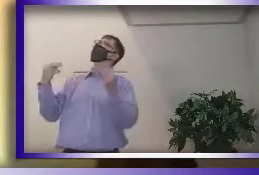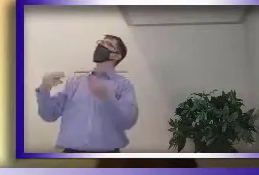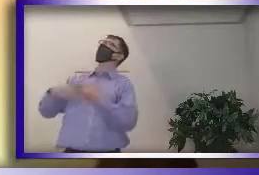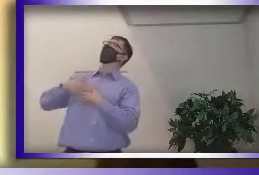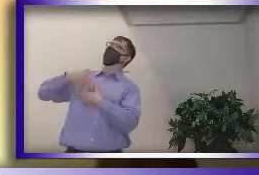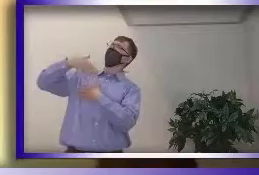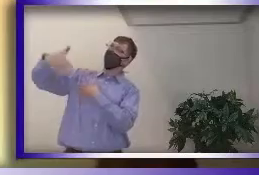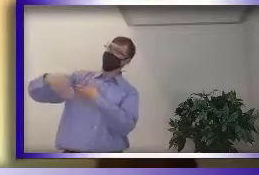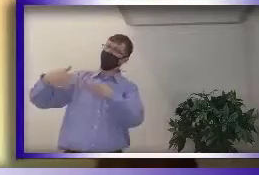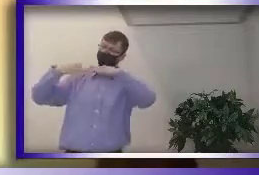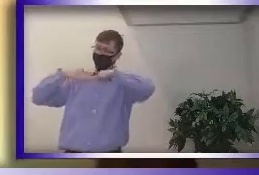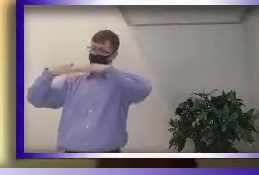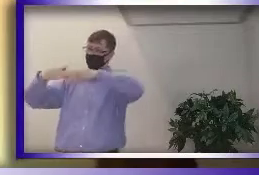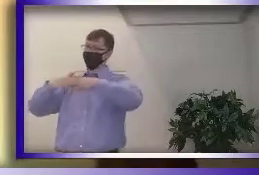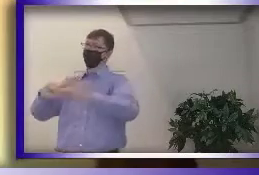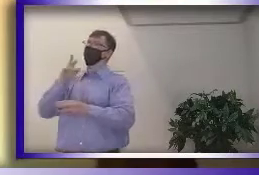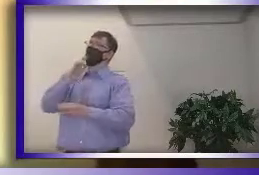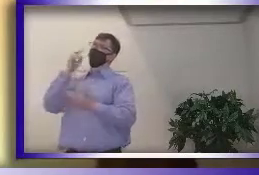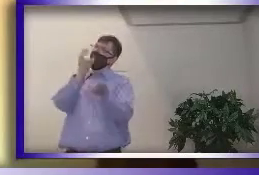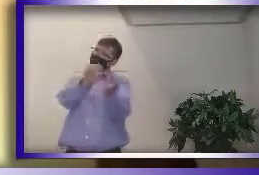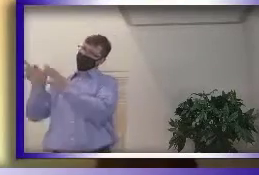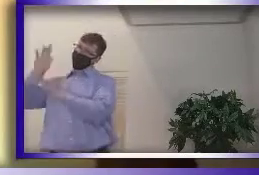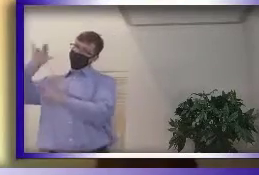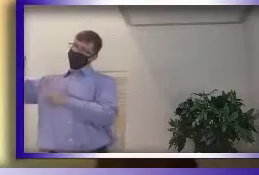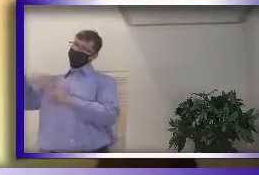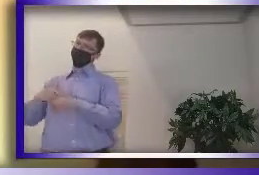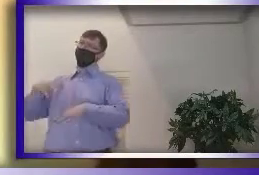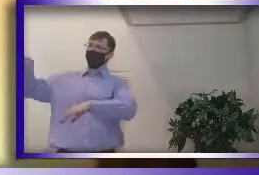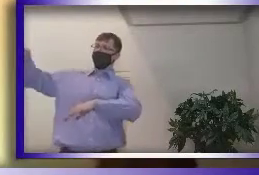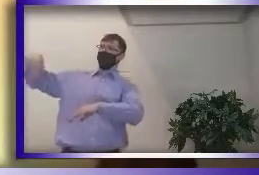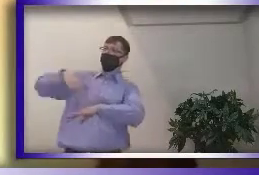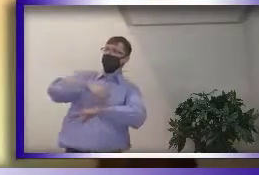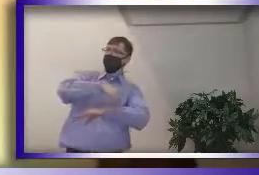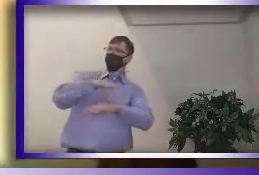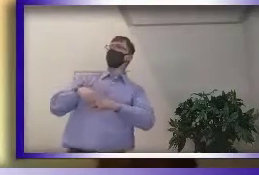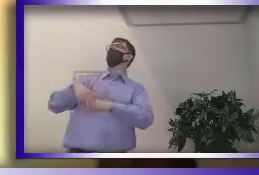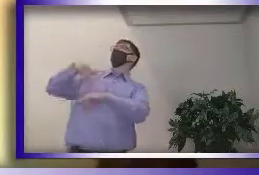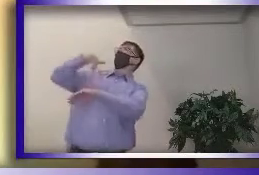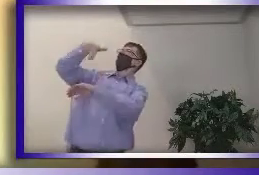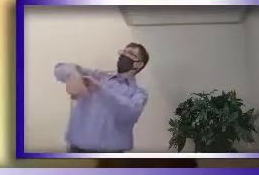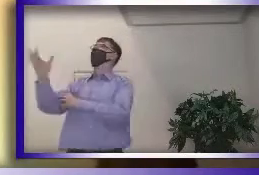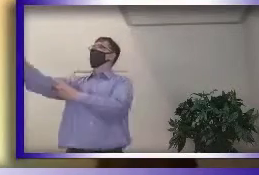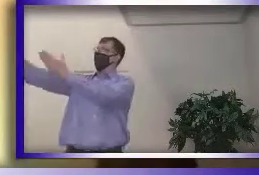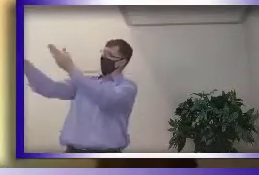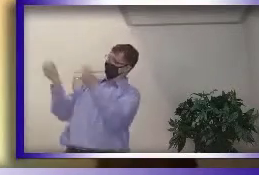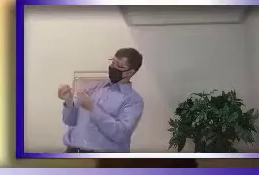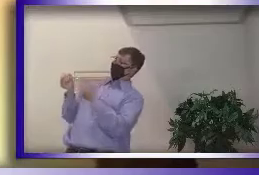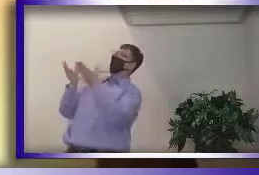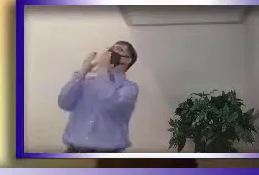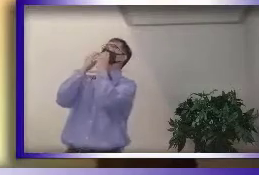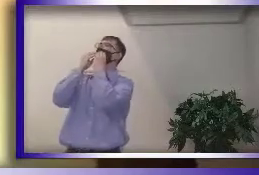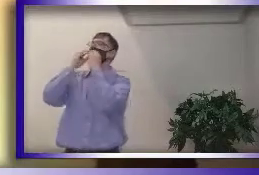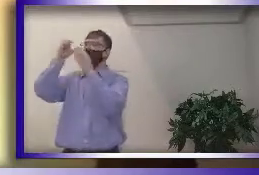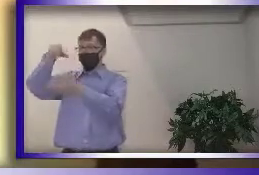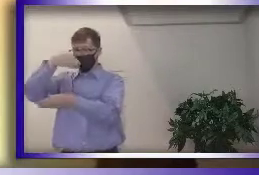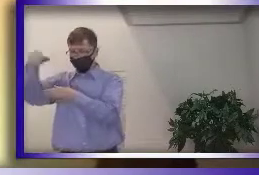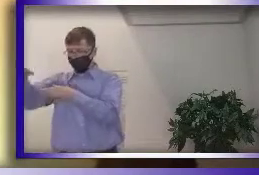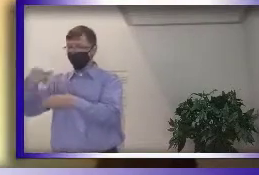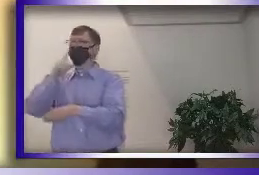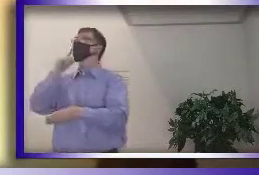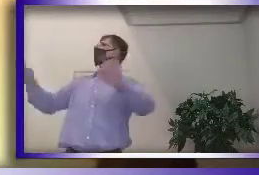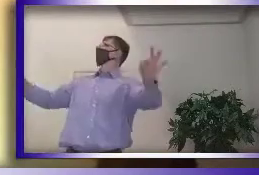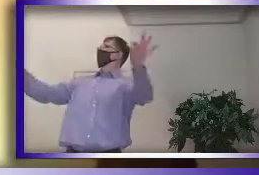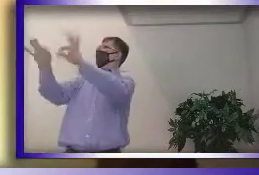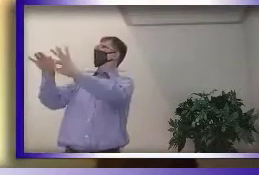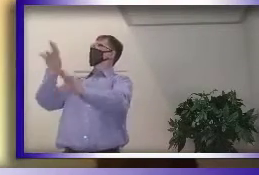to the CEO differently than you do the receptionist? Maybe. I would be a little intimidated. I'm sure